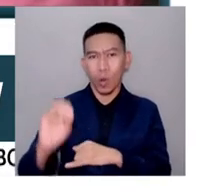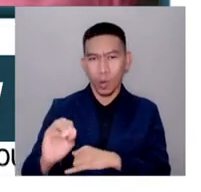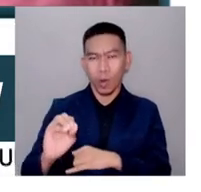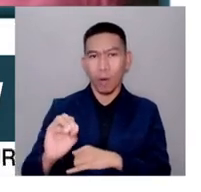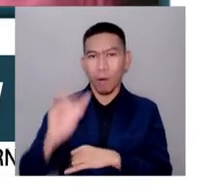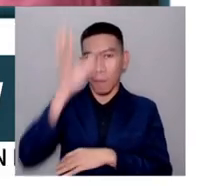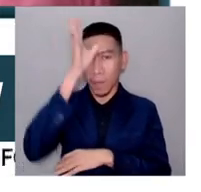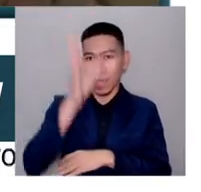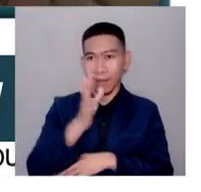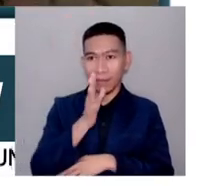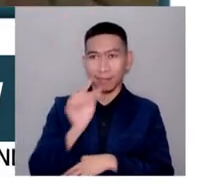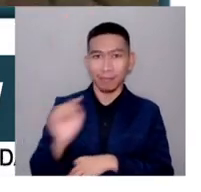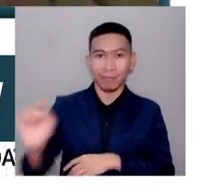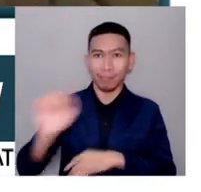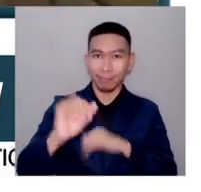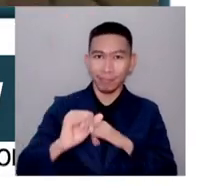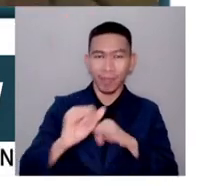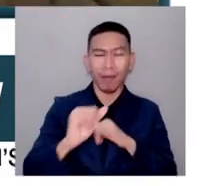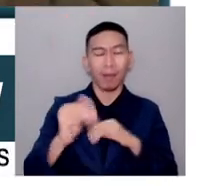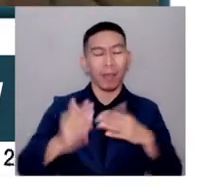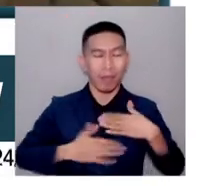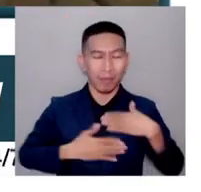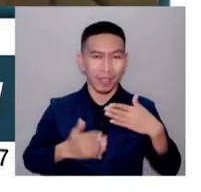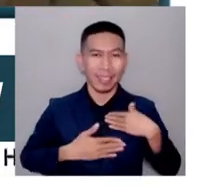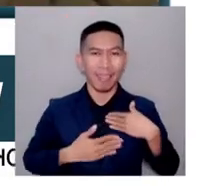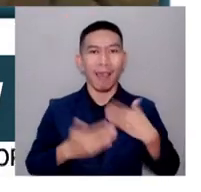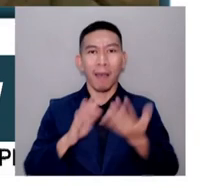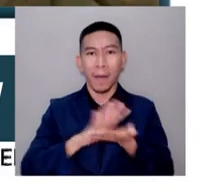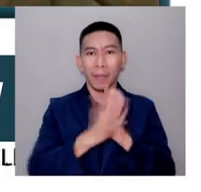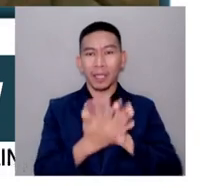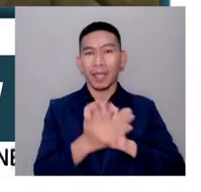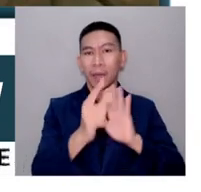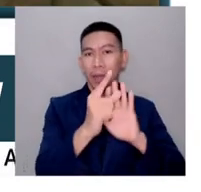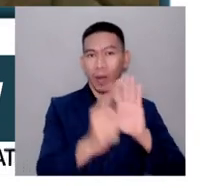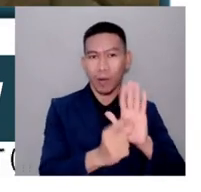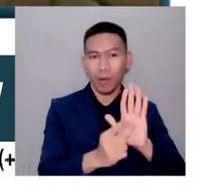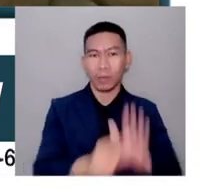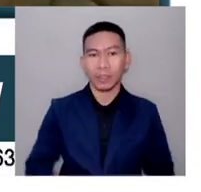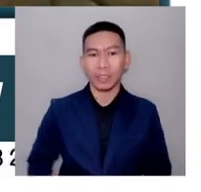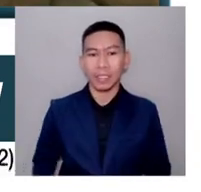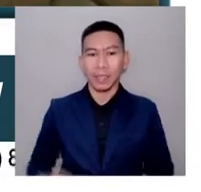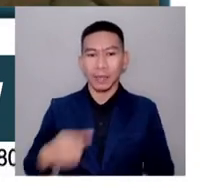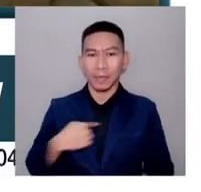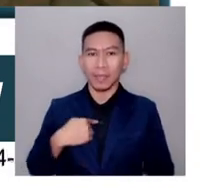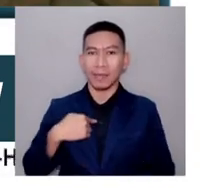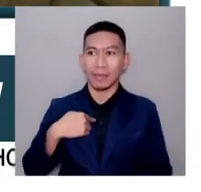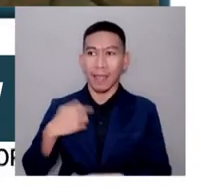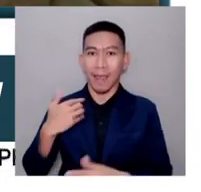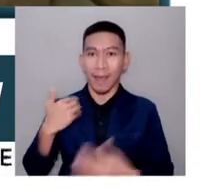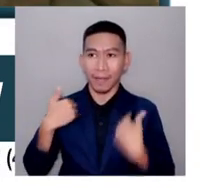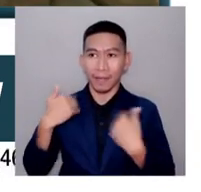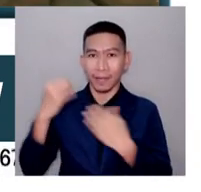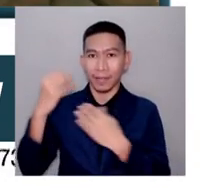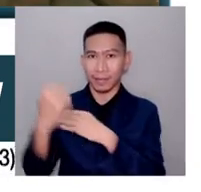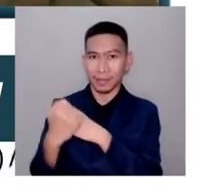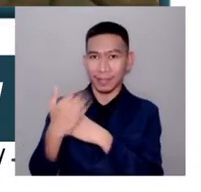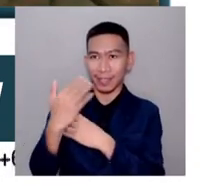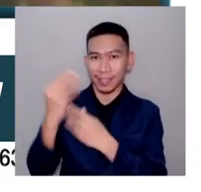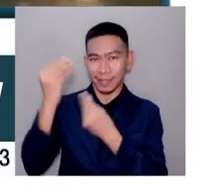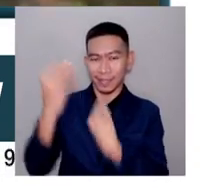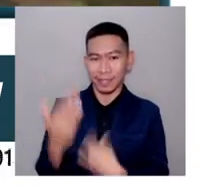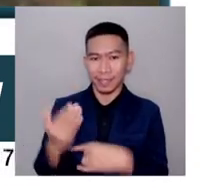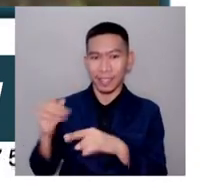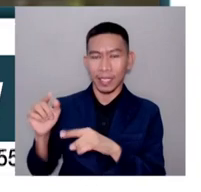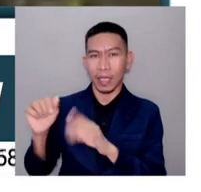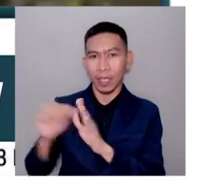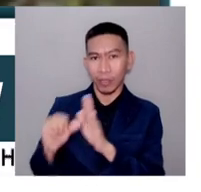law. Also, I just got word from my Legis Unit under Attorney Jay at the Senate